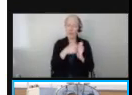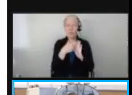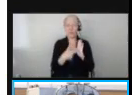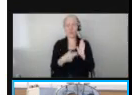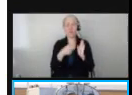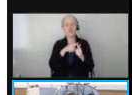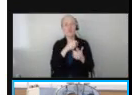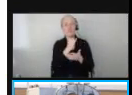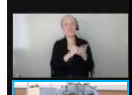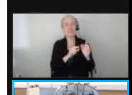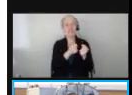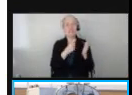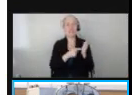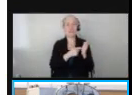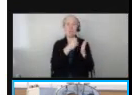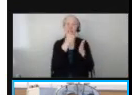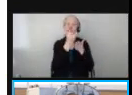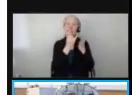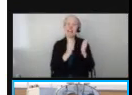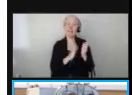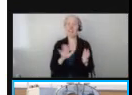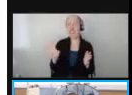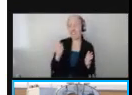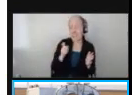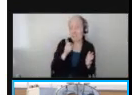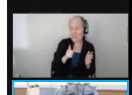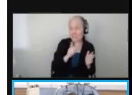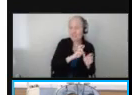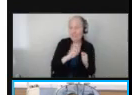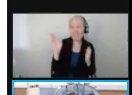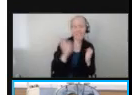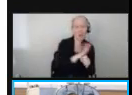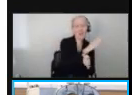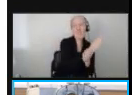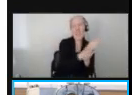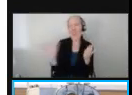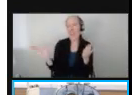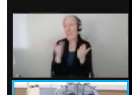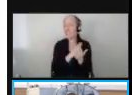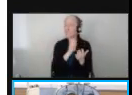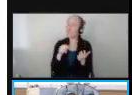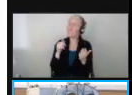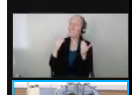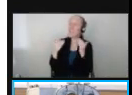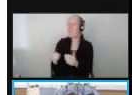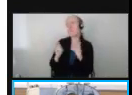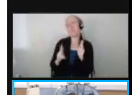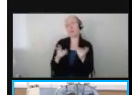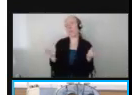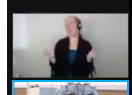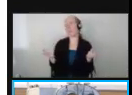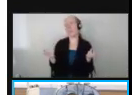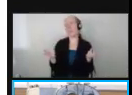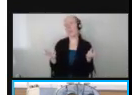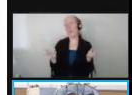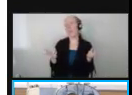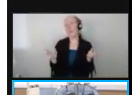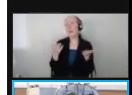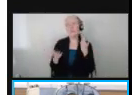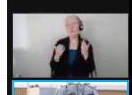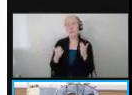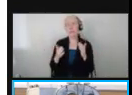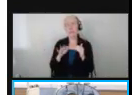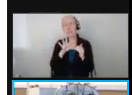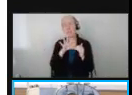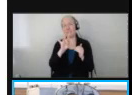say, do we really have to design to this full range? Can we just limit the population design to maybe the 50th percentile and below? And the answer